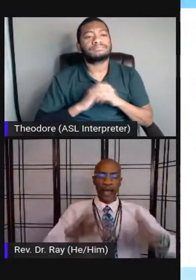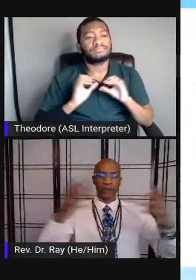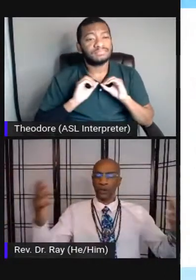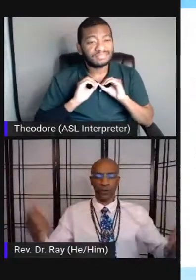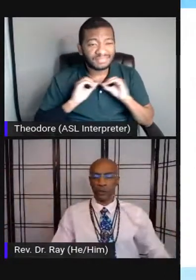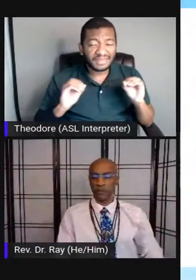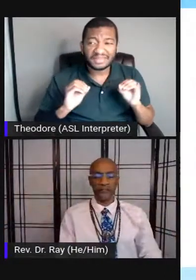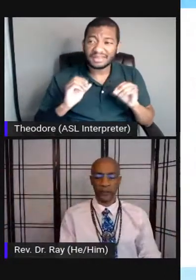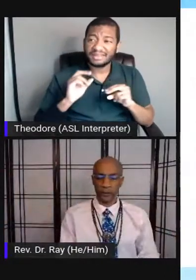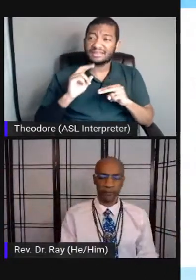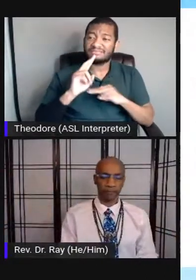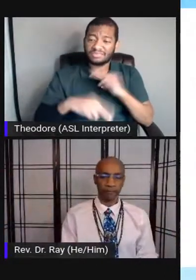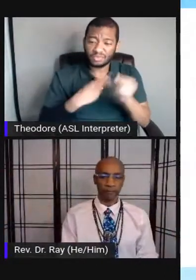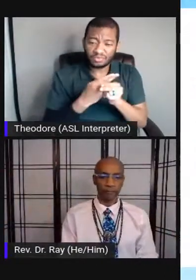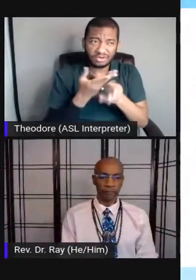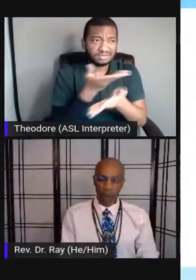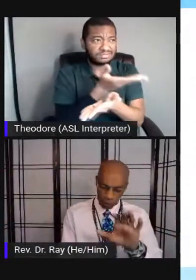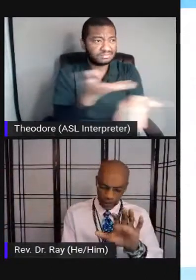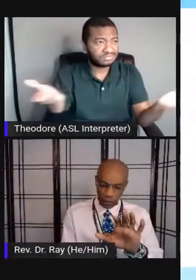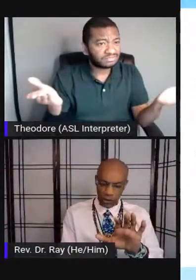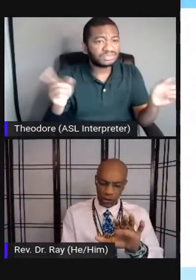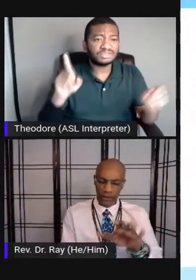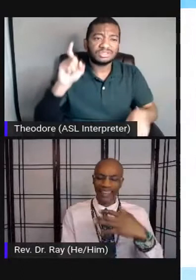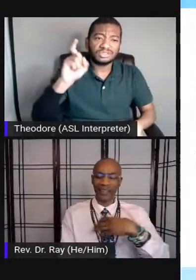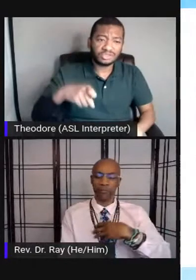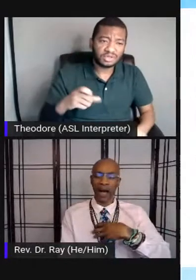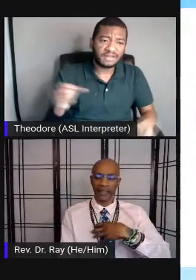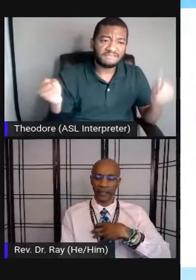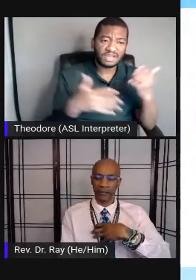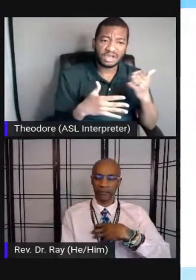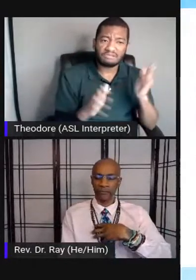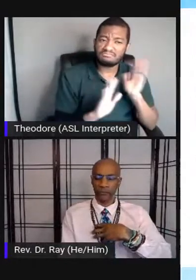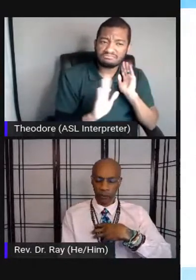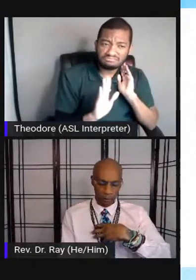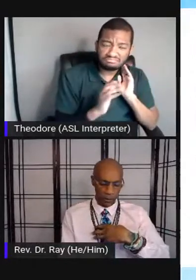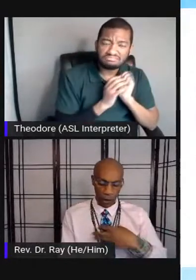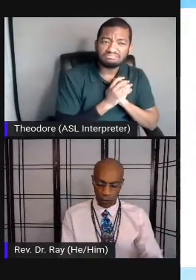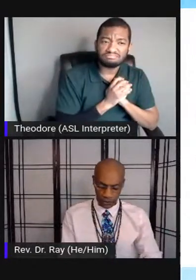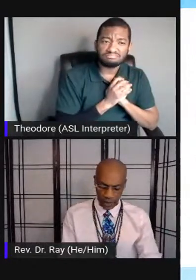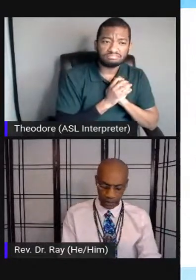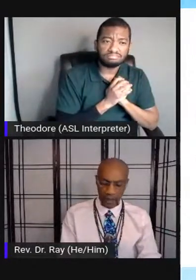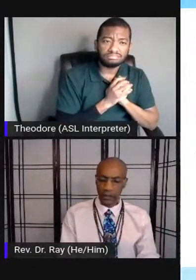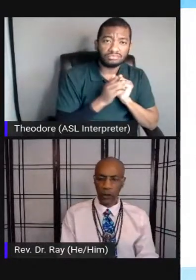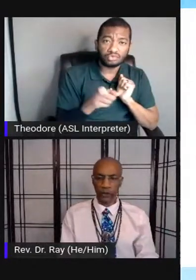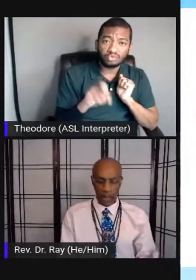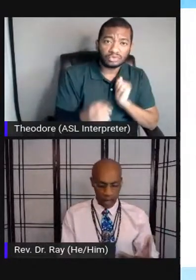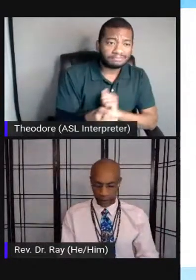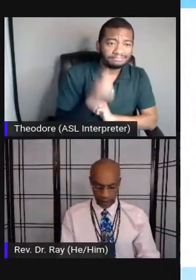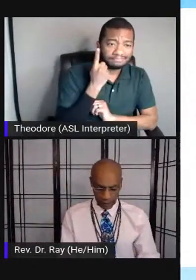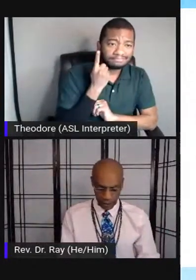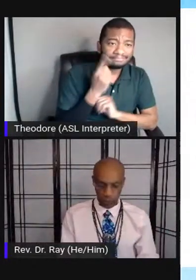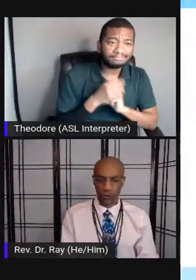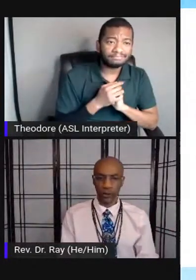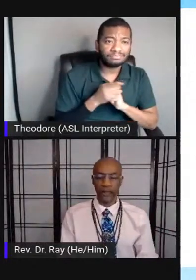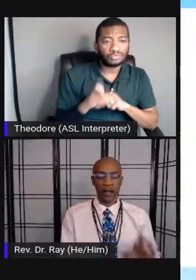universe, the absolute, should be feared. Only understood and embodied. Remember that Holmes said, the only God any